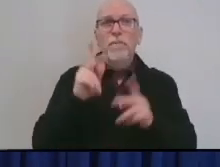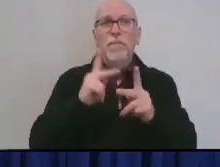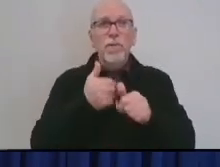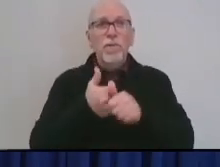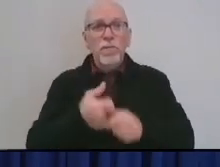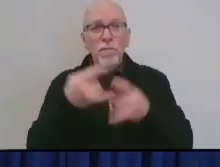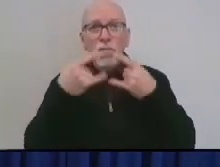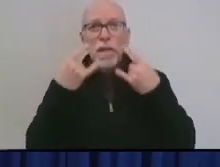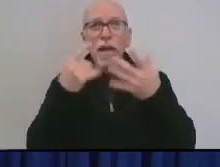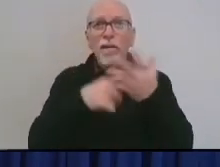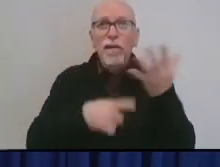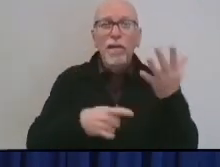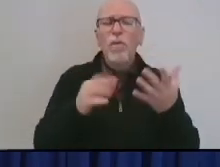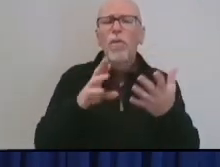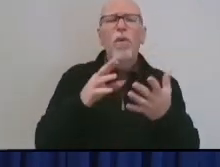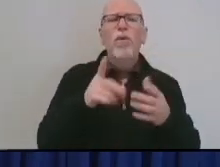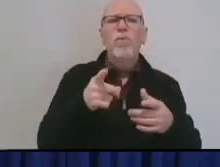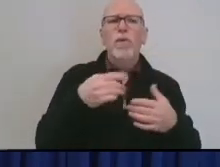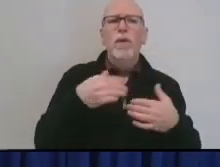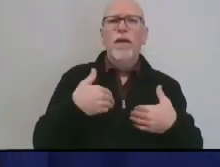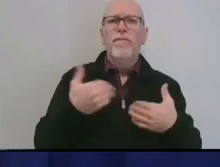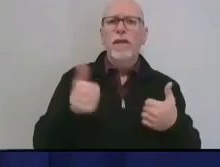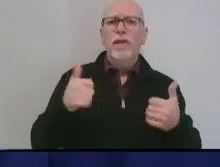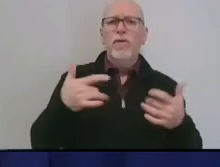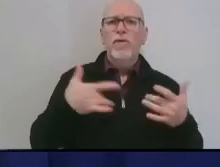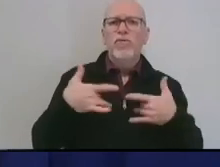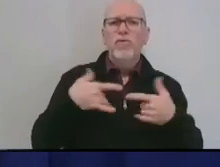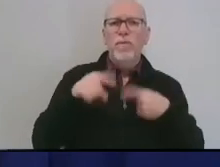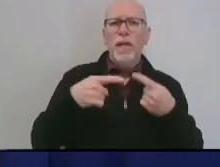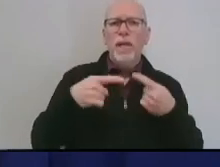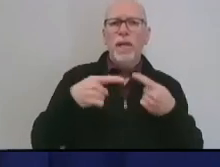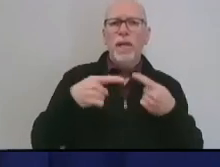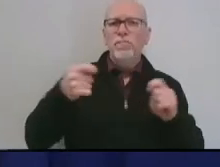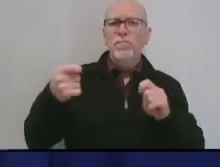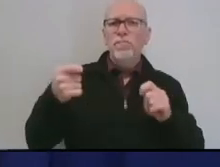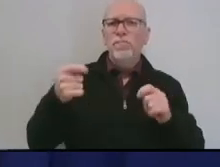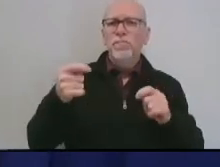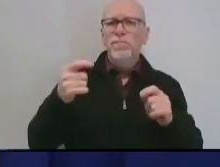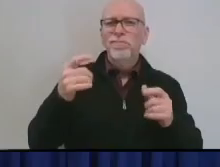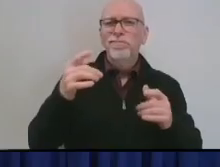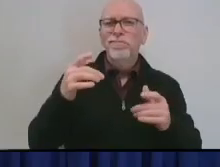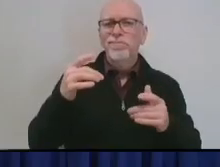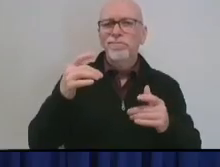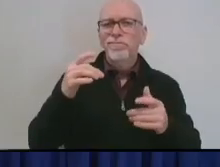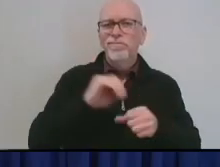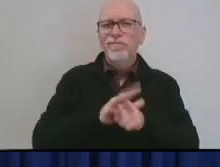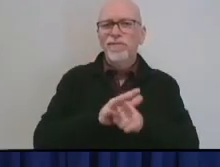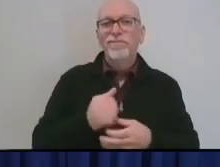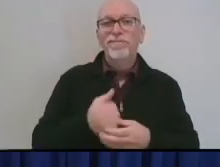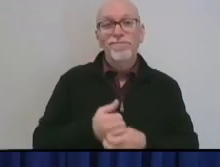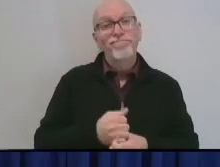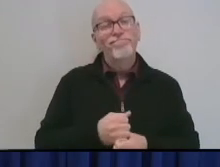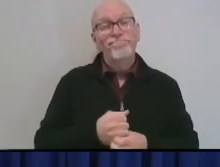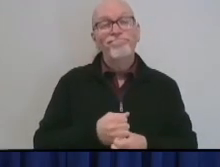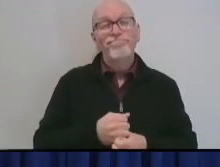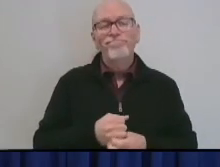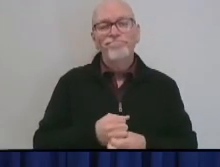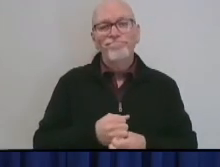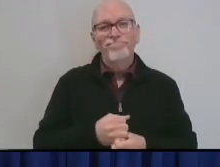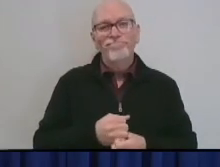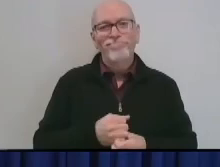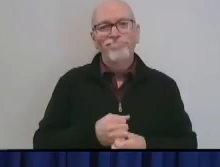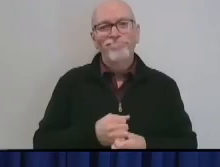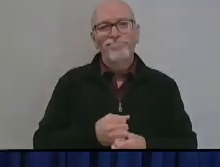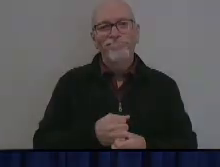much concern is there about the variants that are out there? I have one. Another concern. That's an excellent question. Yeah.